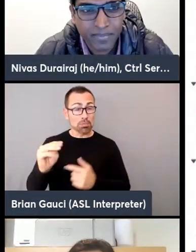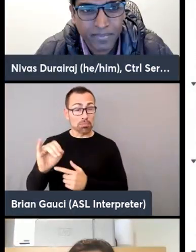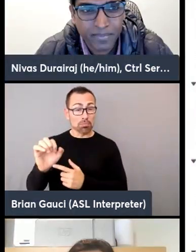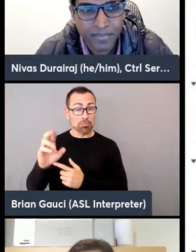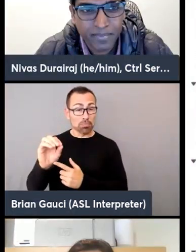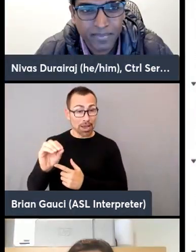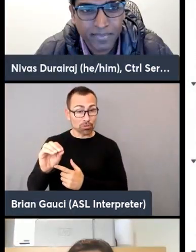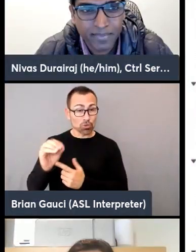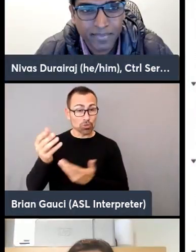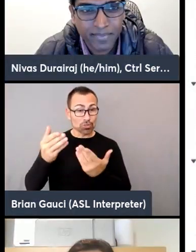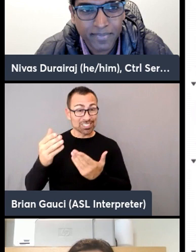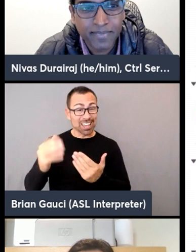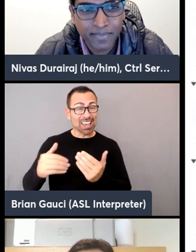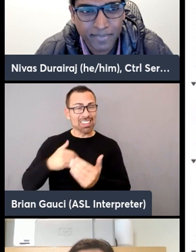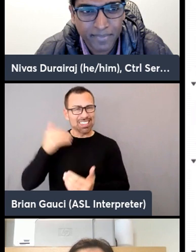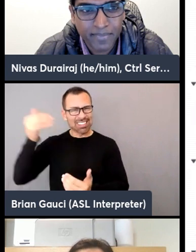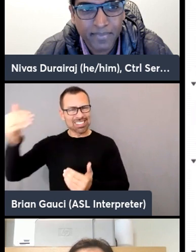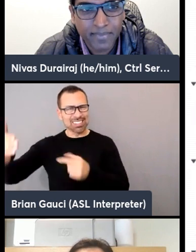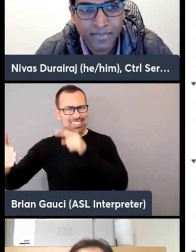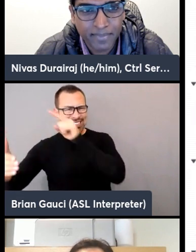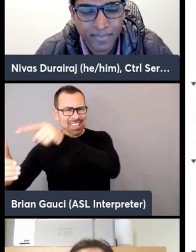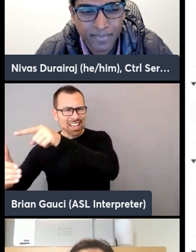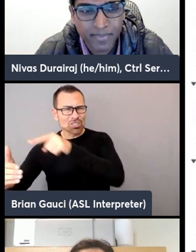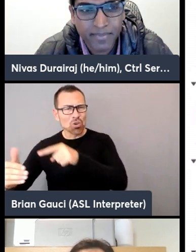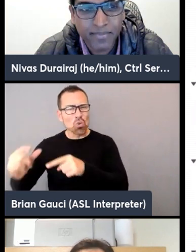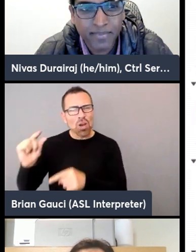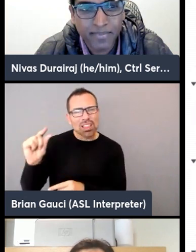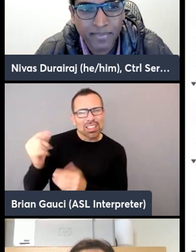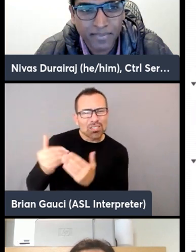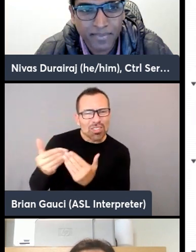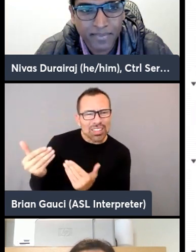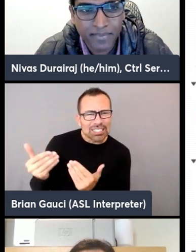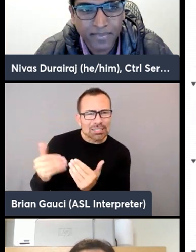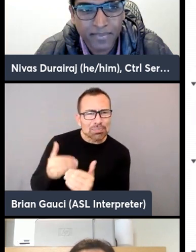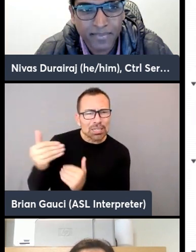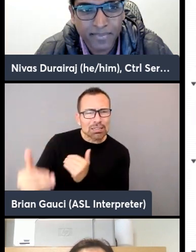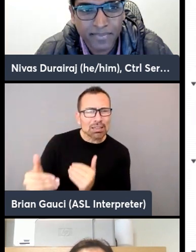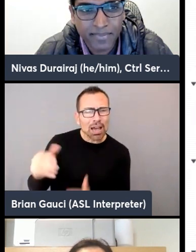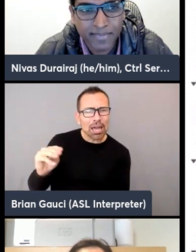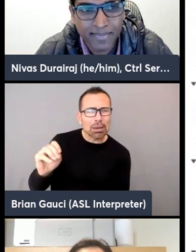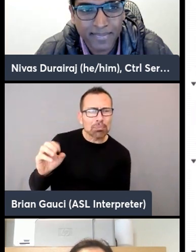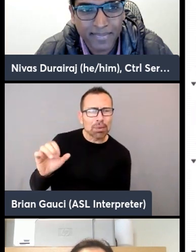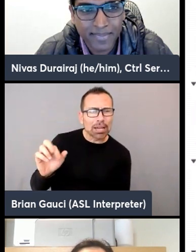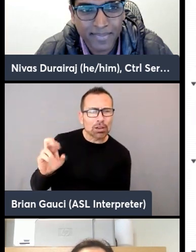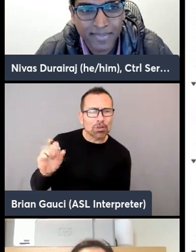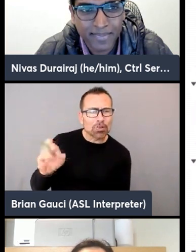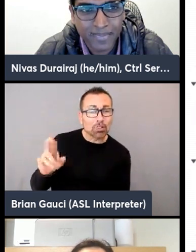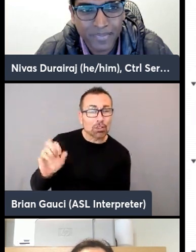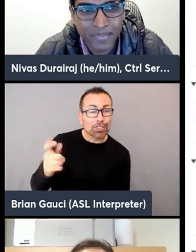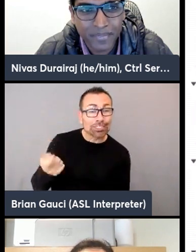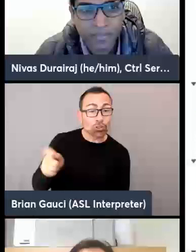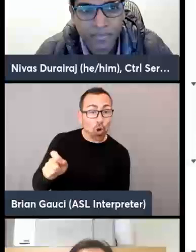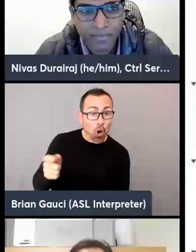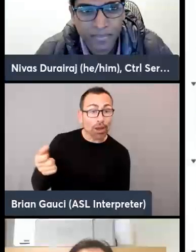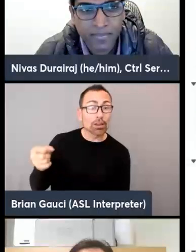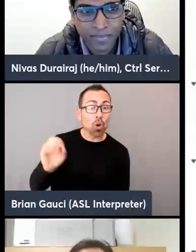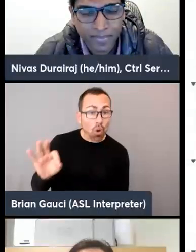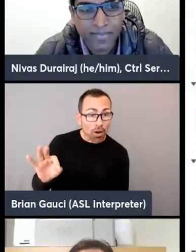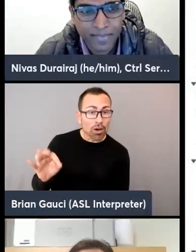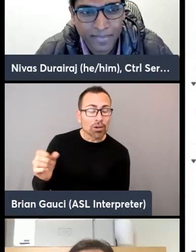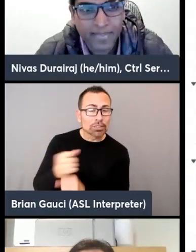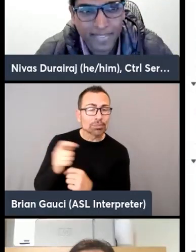beyond microservices. What little things can we go beyond microservices to turn on and off and to make changes?